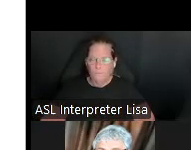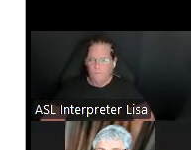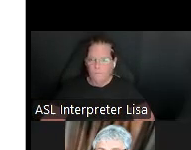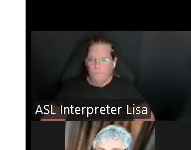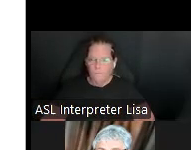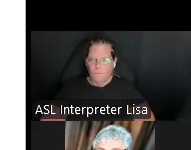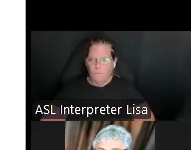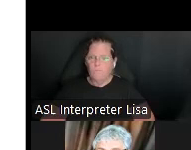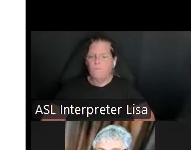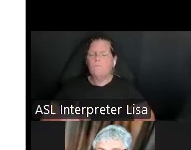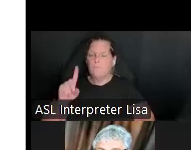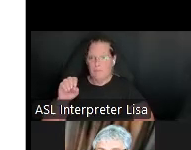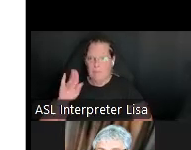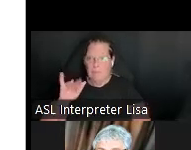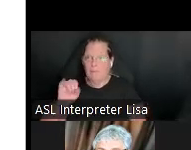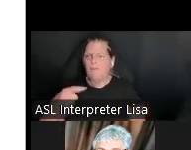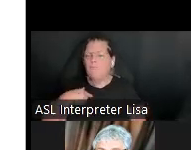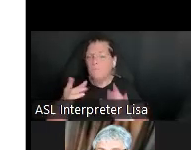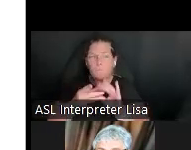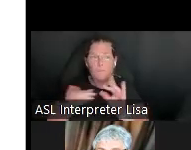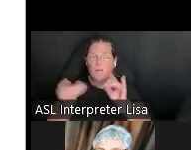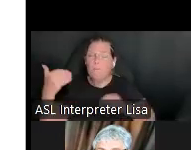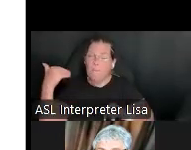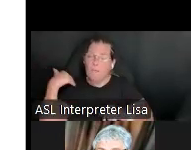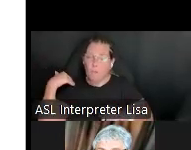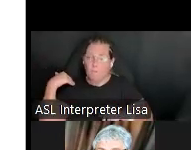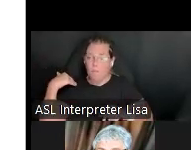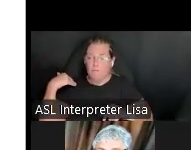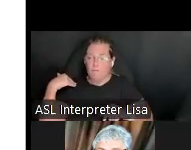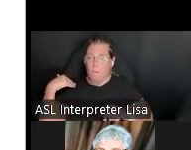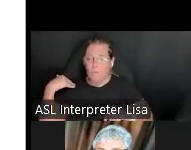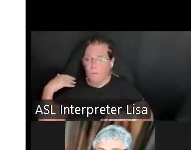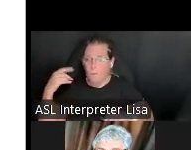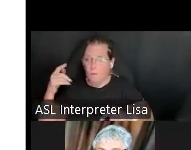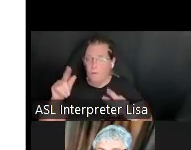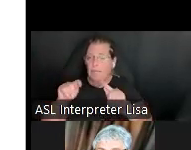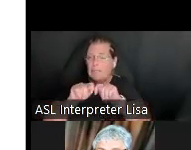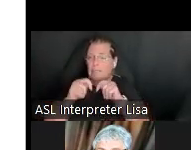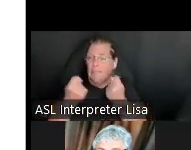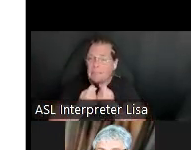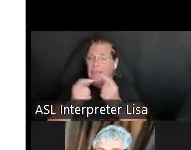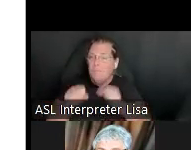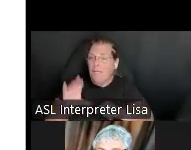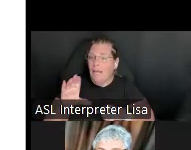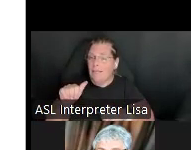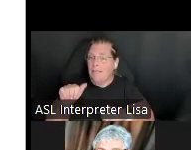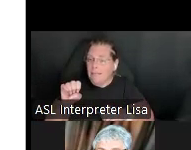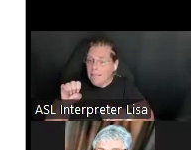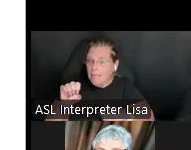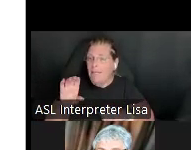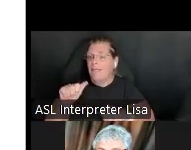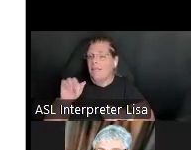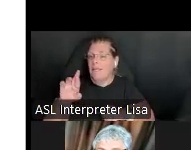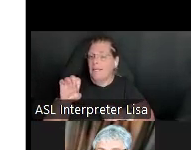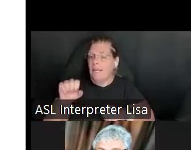No, as I'd mentioned to you before, part of the team can be our care management team.